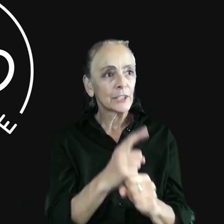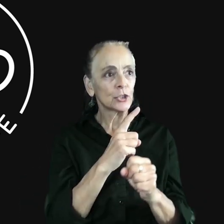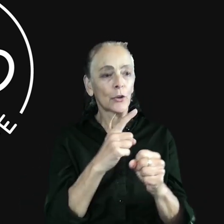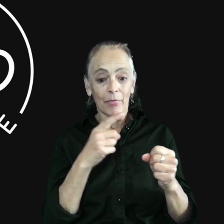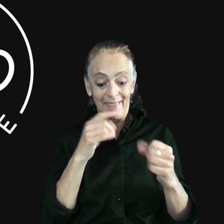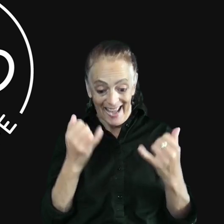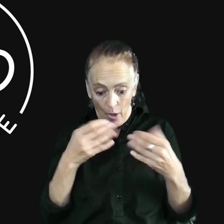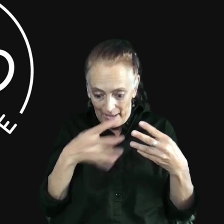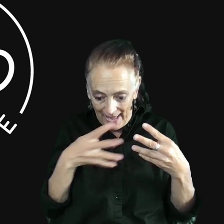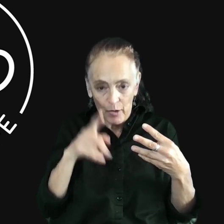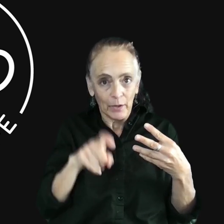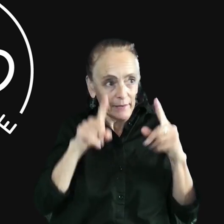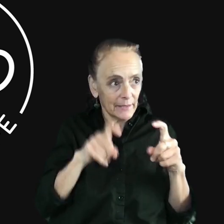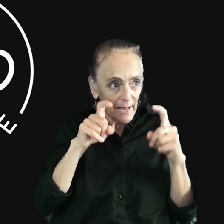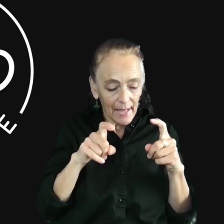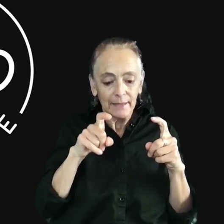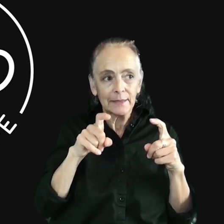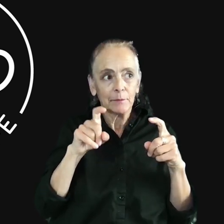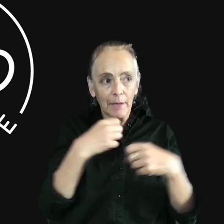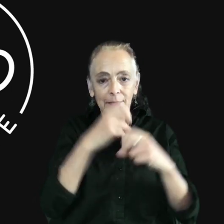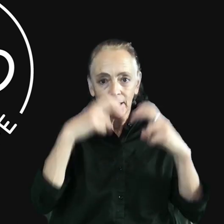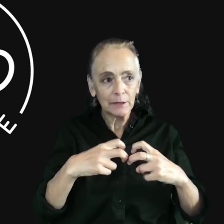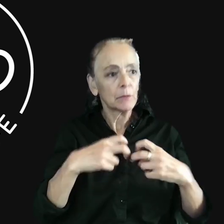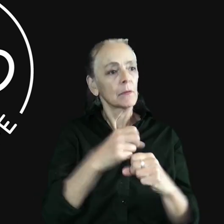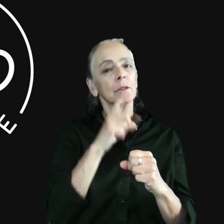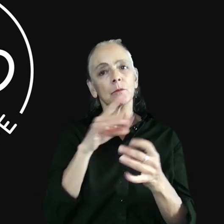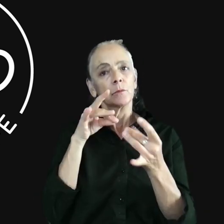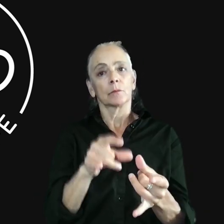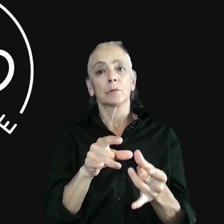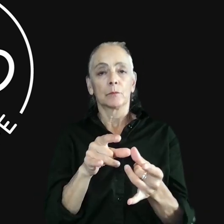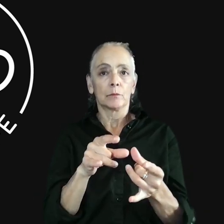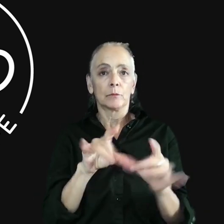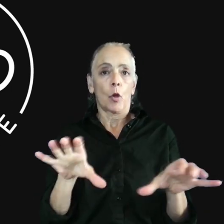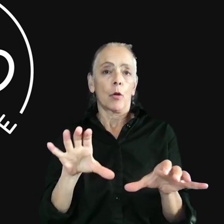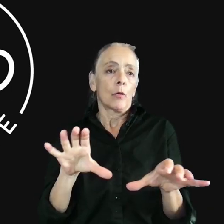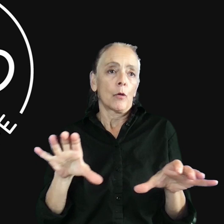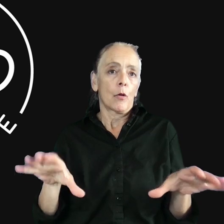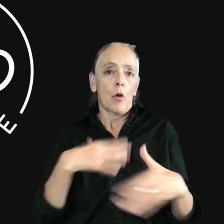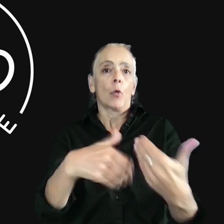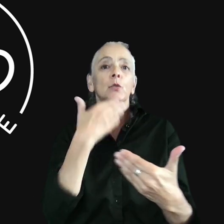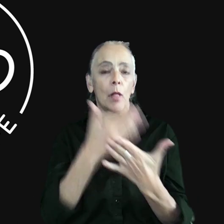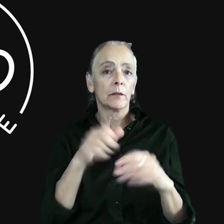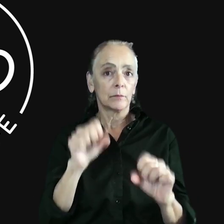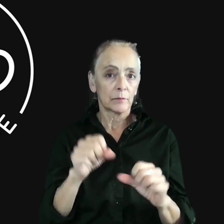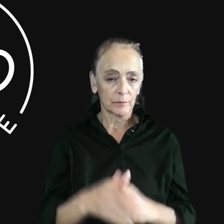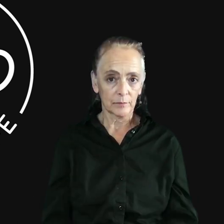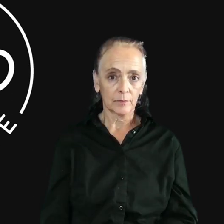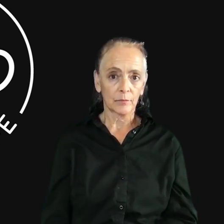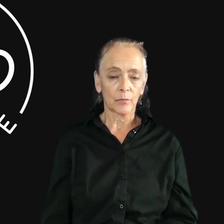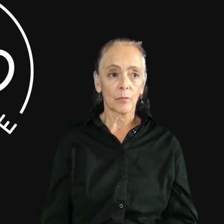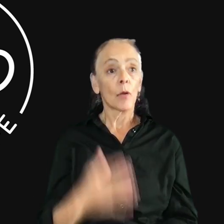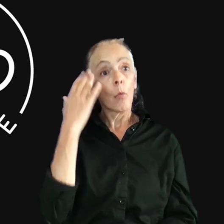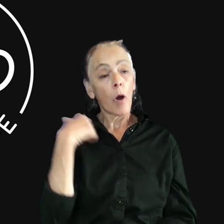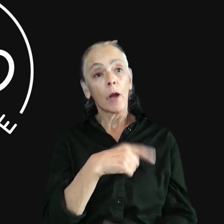where we need to have a test and we need to make this assessment is going to go as well as it possibly can because uh we